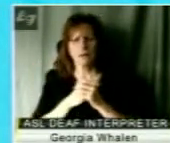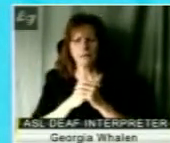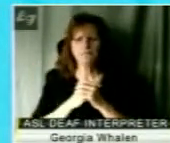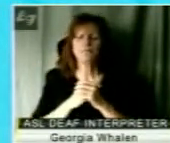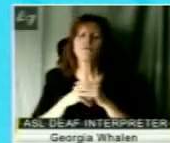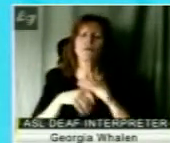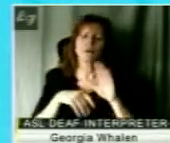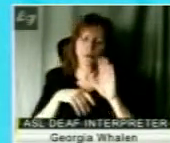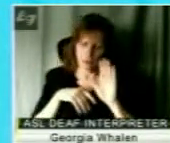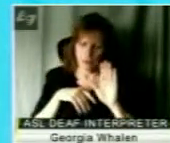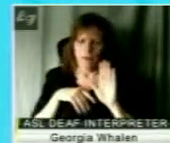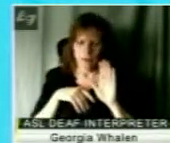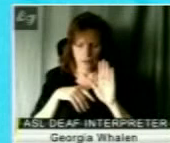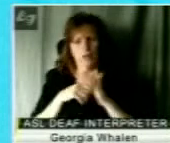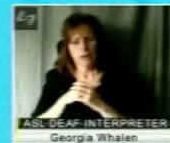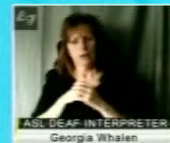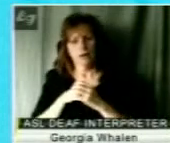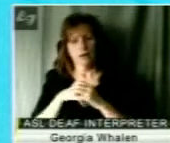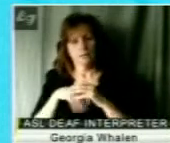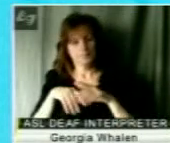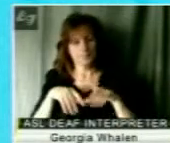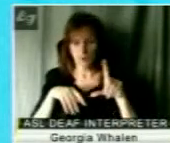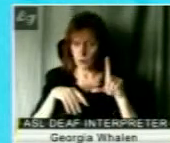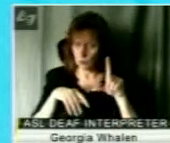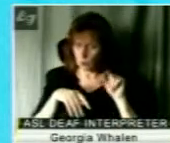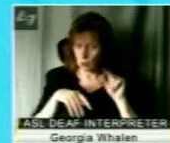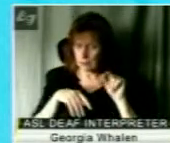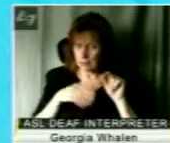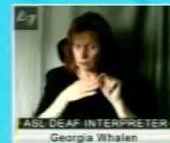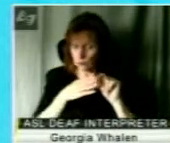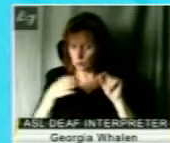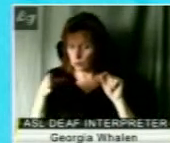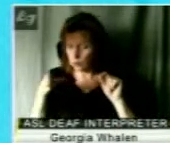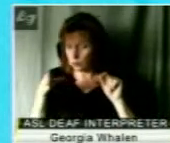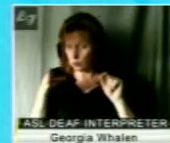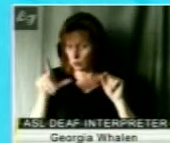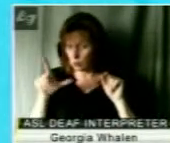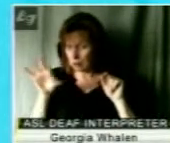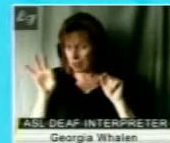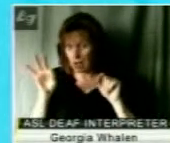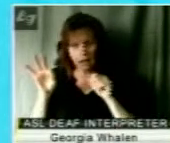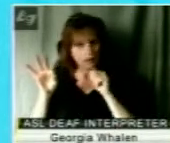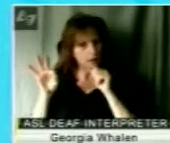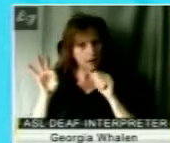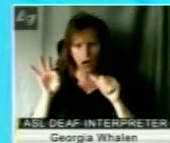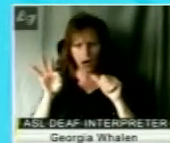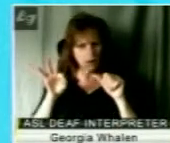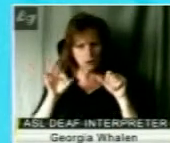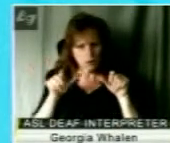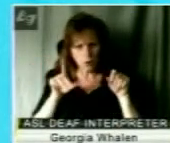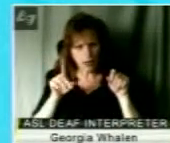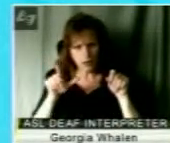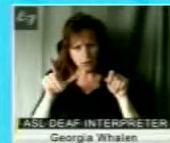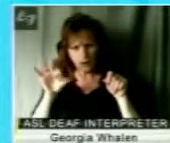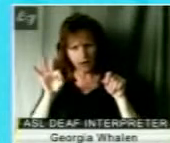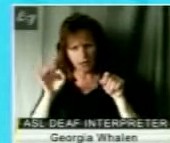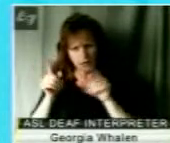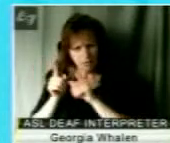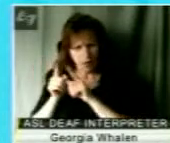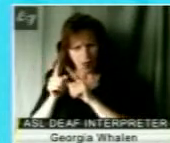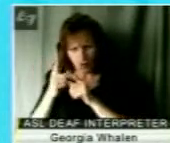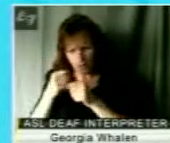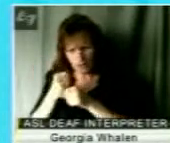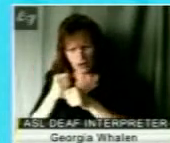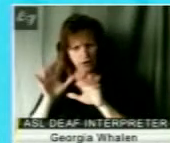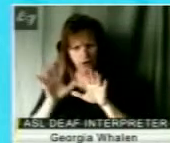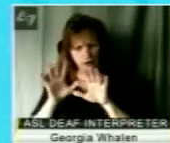make sure, Dale, that you had it as the 20 to 29. I wasn't sure if you said 28 to 29. I just wanted to make sure it's not that narrow a band. And